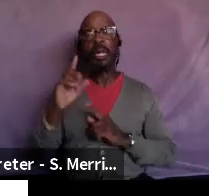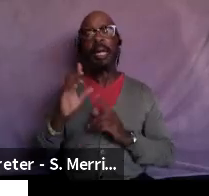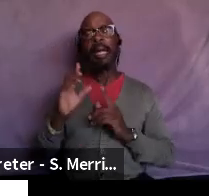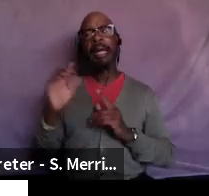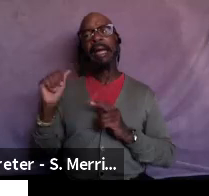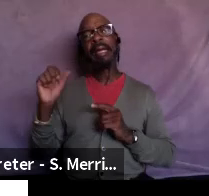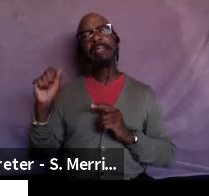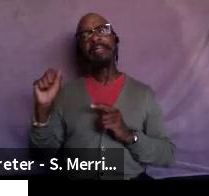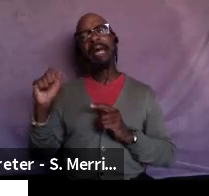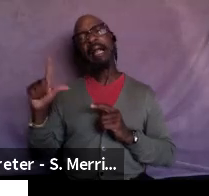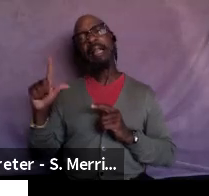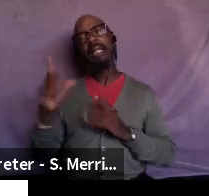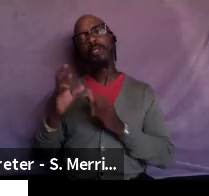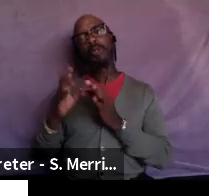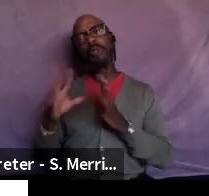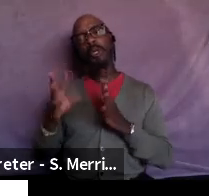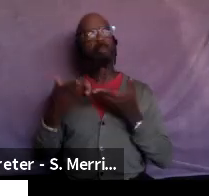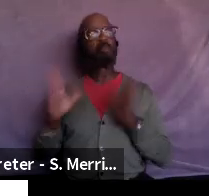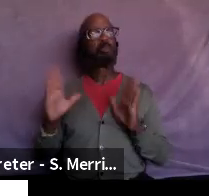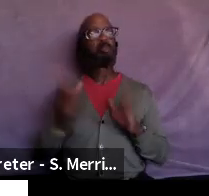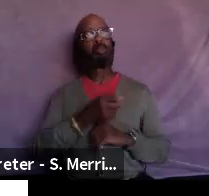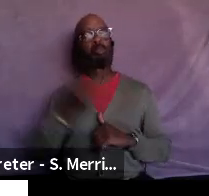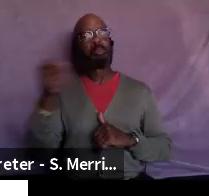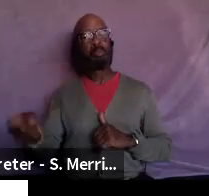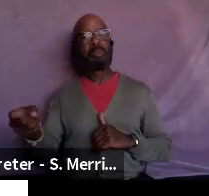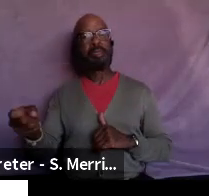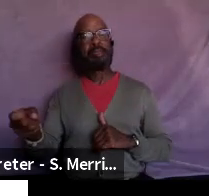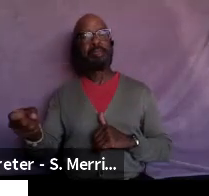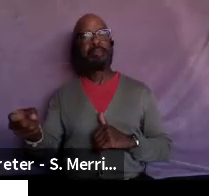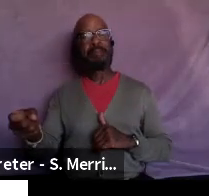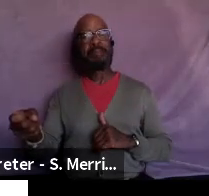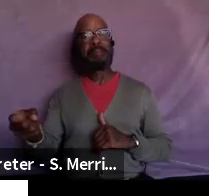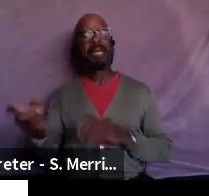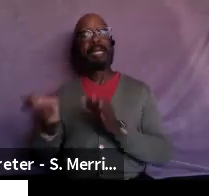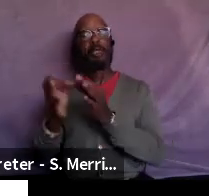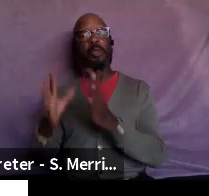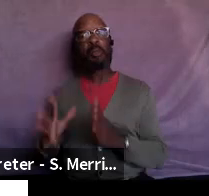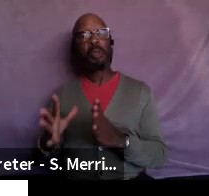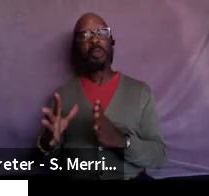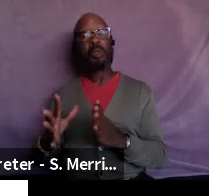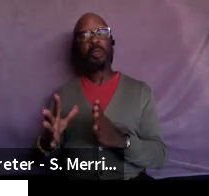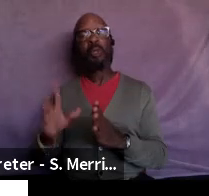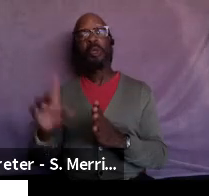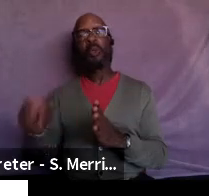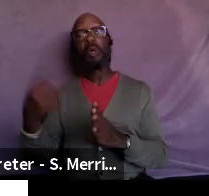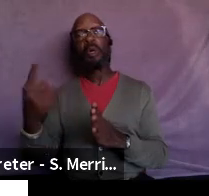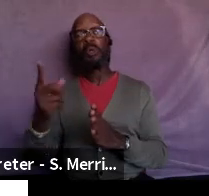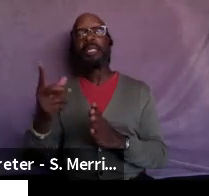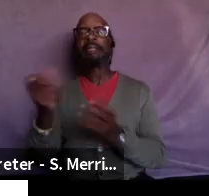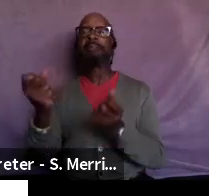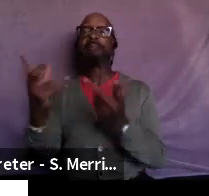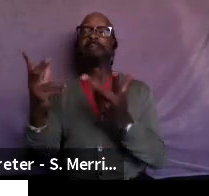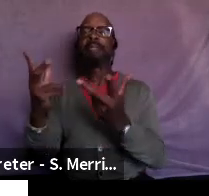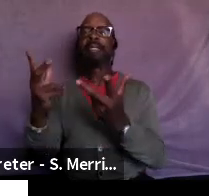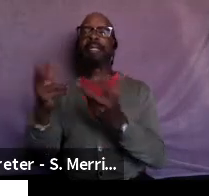language interpreter. They assigned him a sign language interpreter who spoke only signed English, so he didn't understand what was